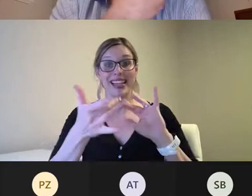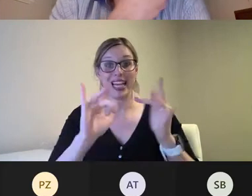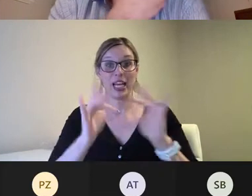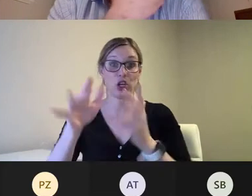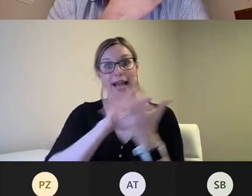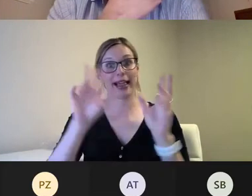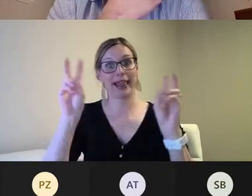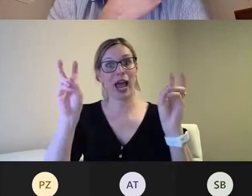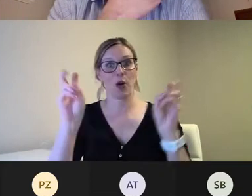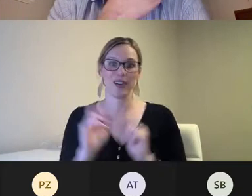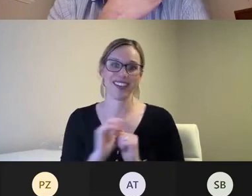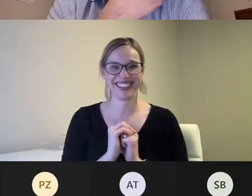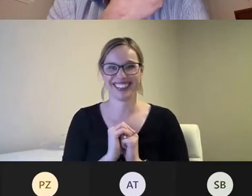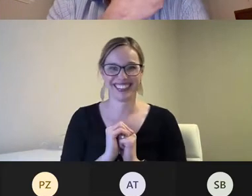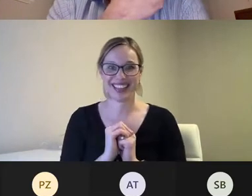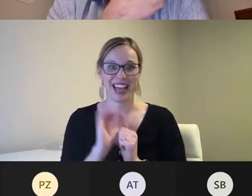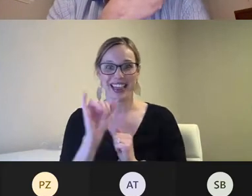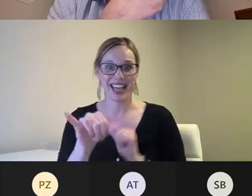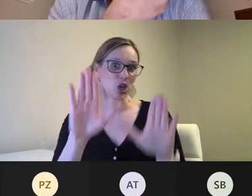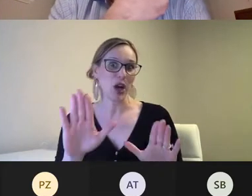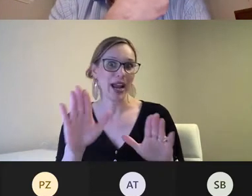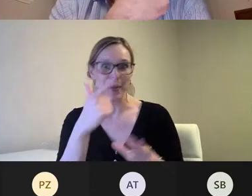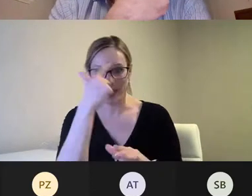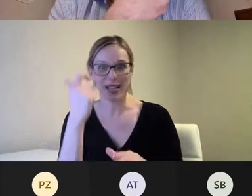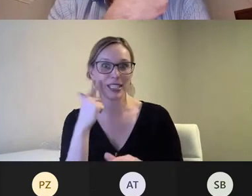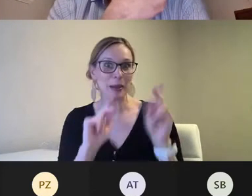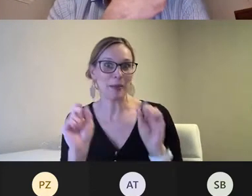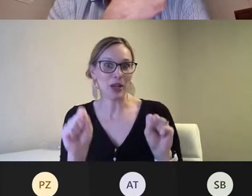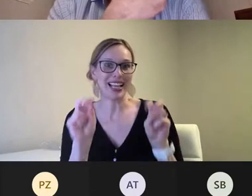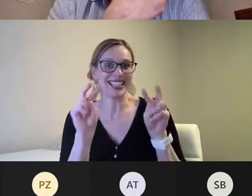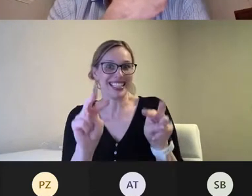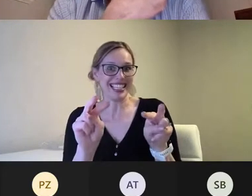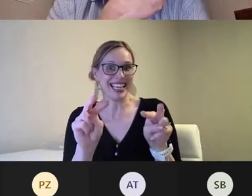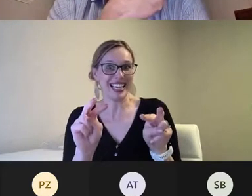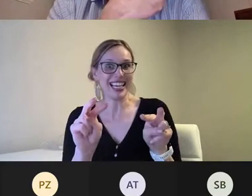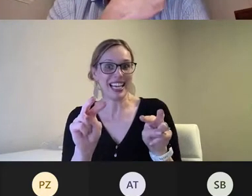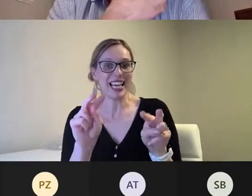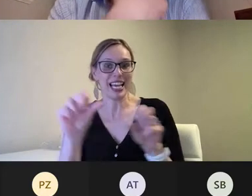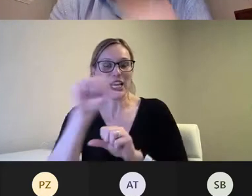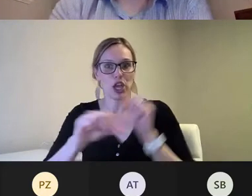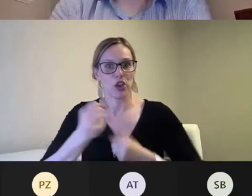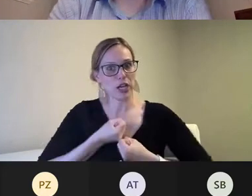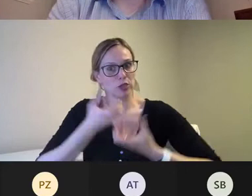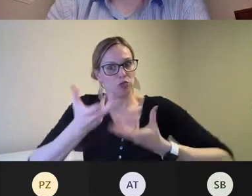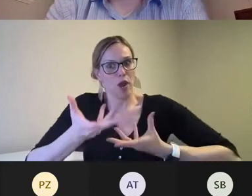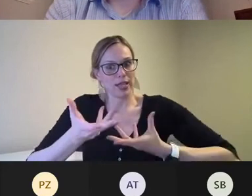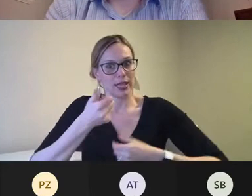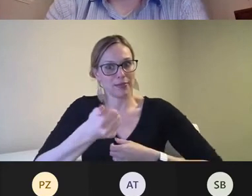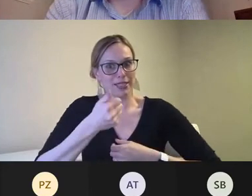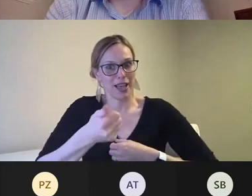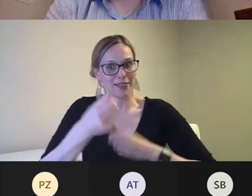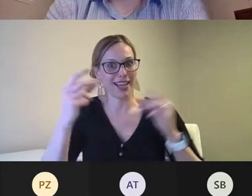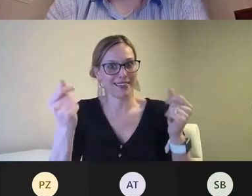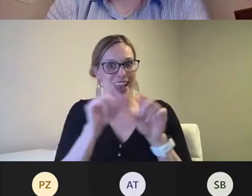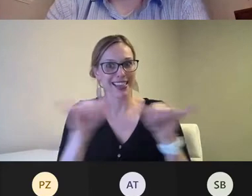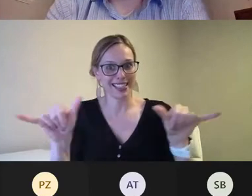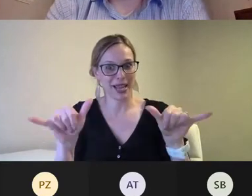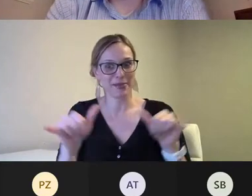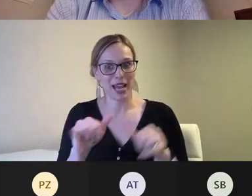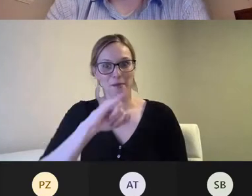to speak, which is great because people can see each other express themselves live. So I'm going to